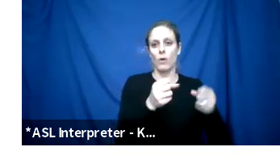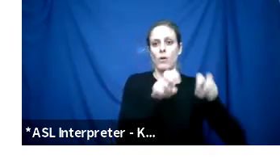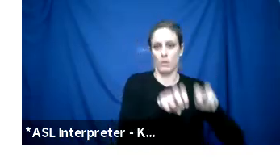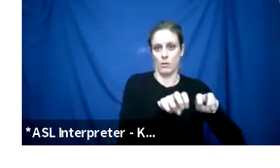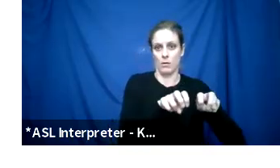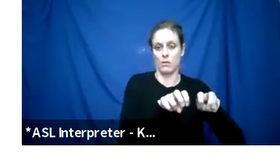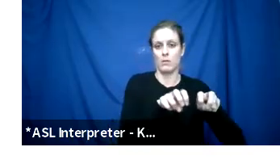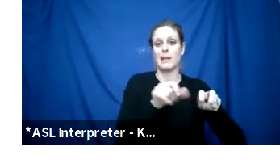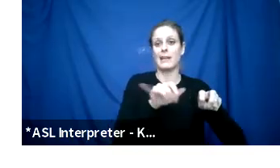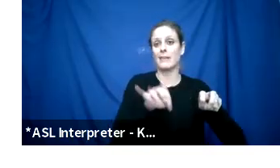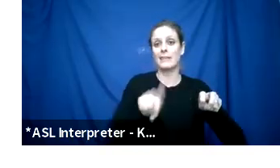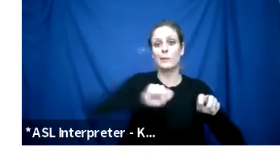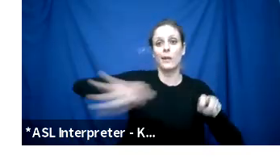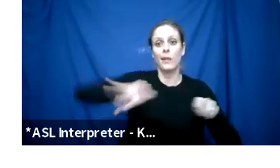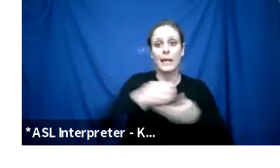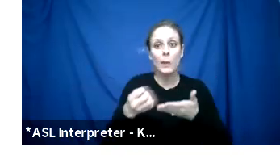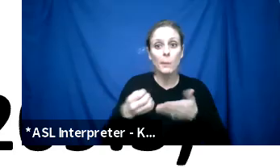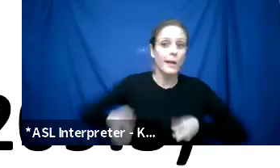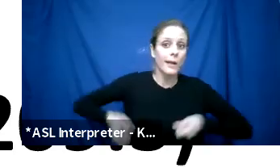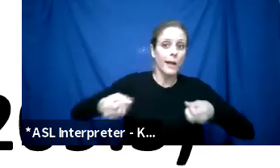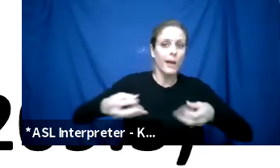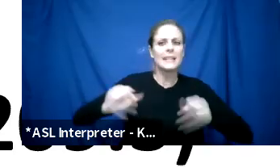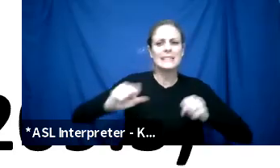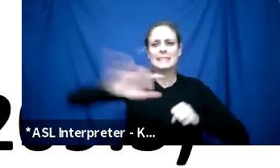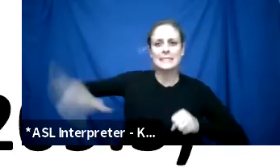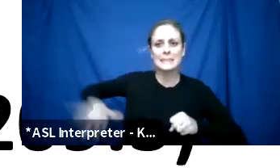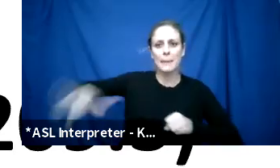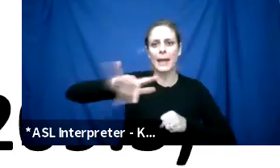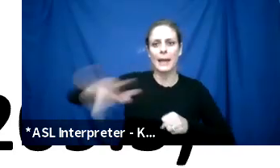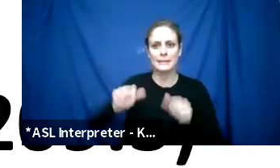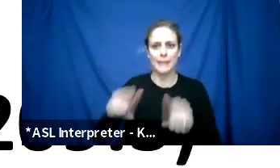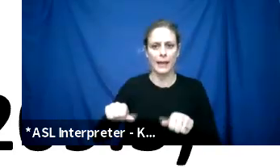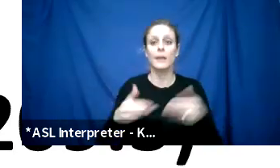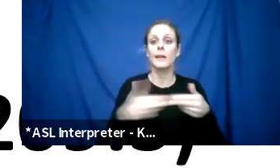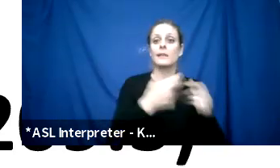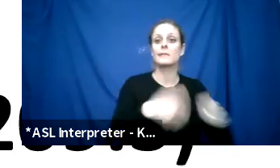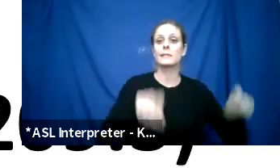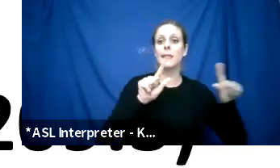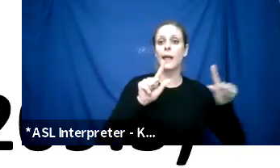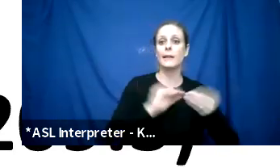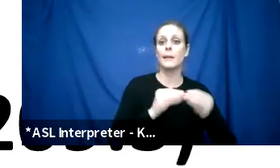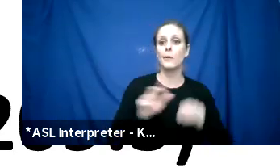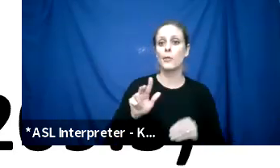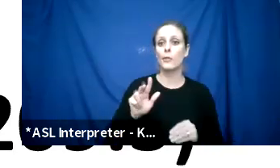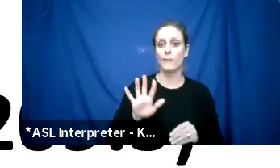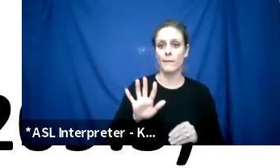If we can move on to the next slide, slide 38. I'm sorry, slide 35.